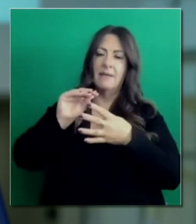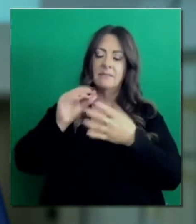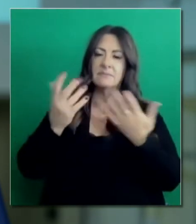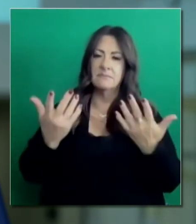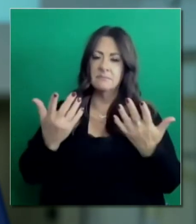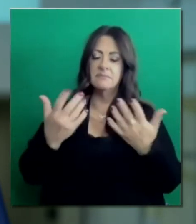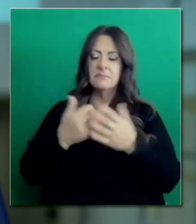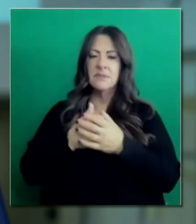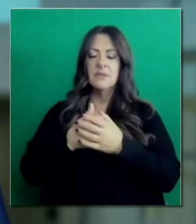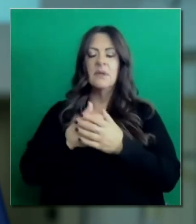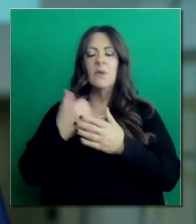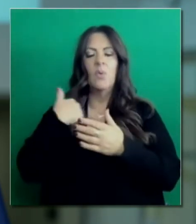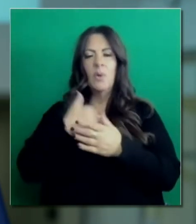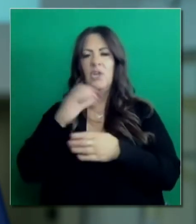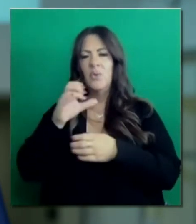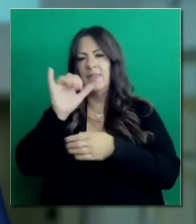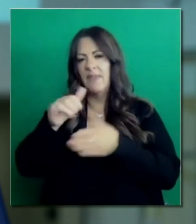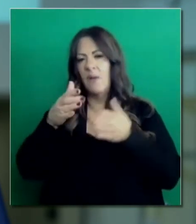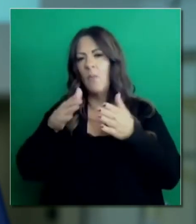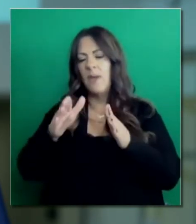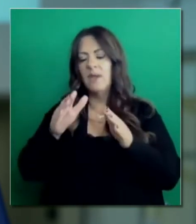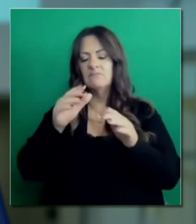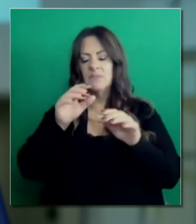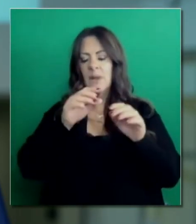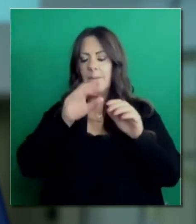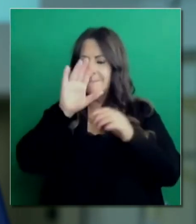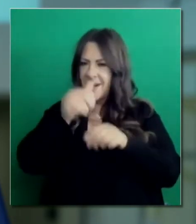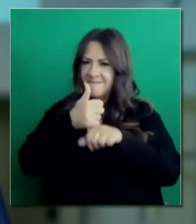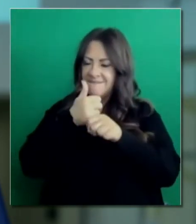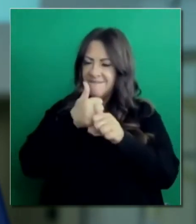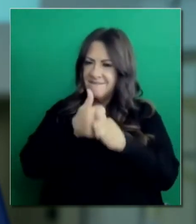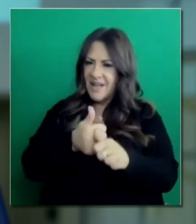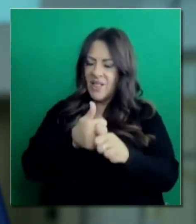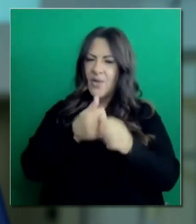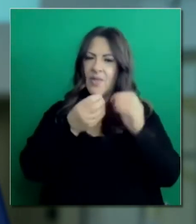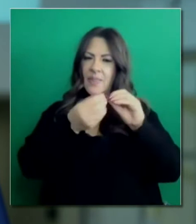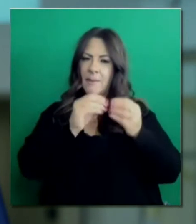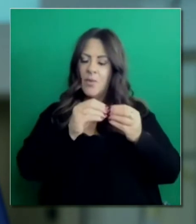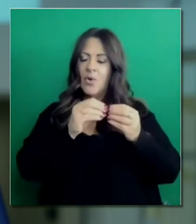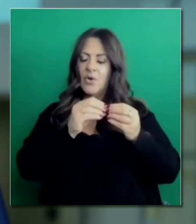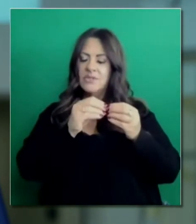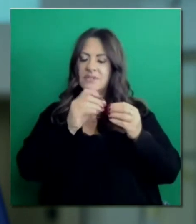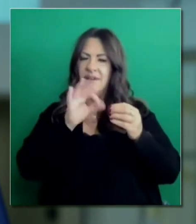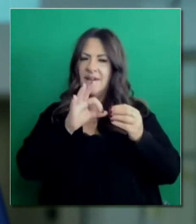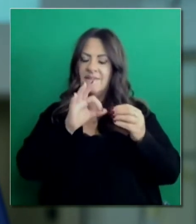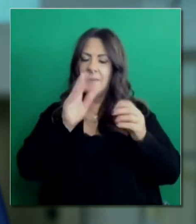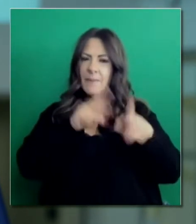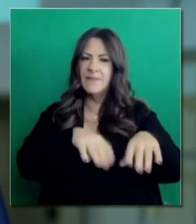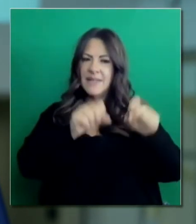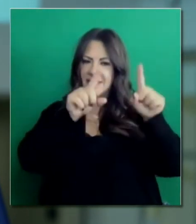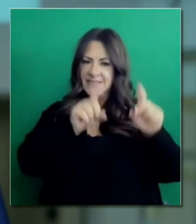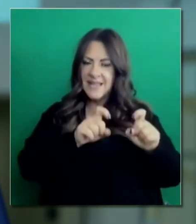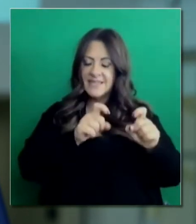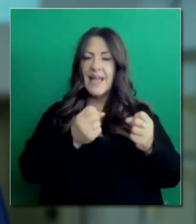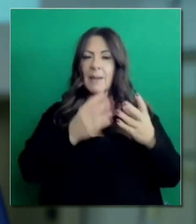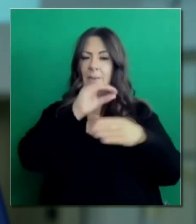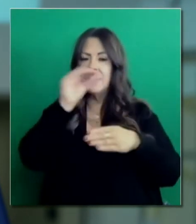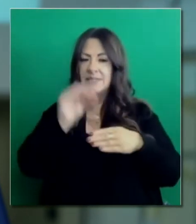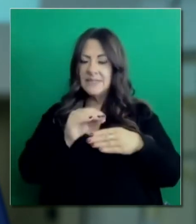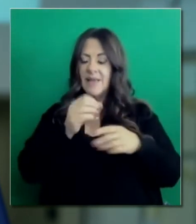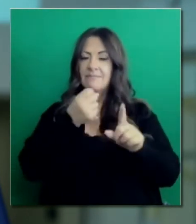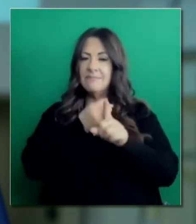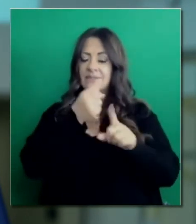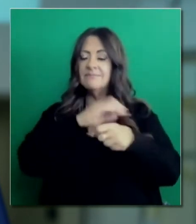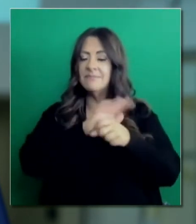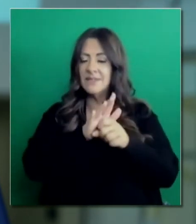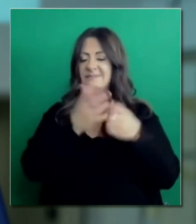how a county can move forward with the relative reopening plan that's stipulated in the blueprint. We will